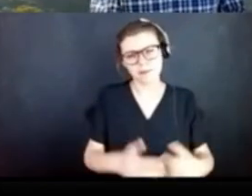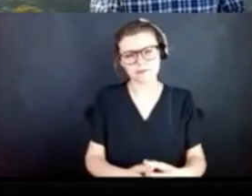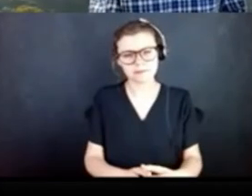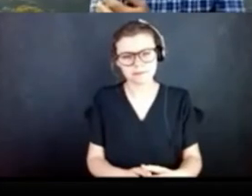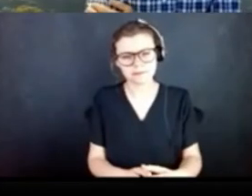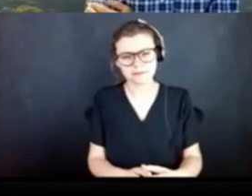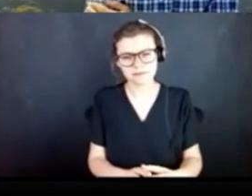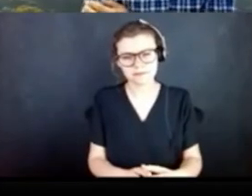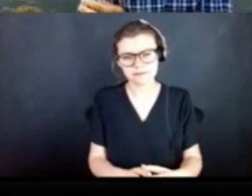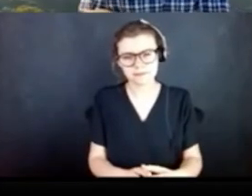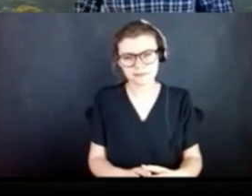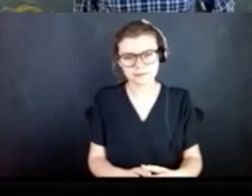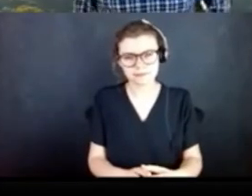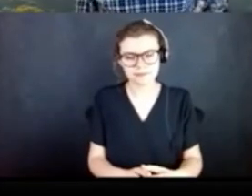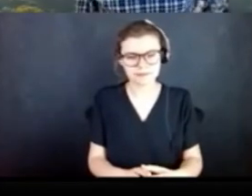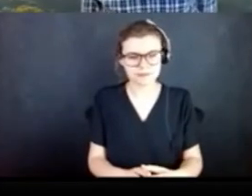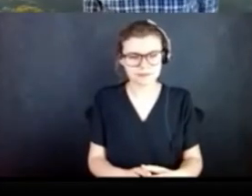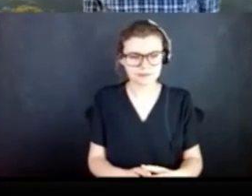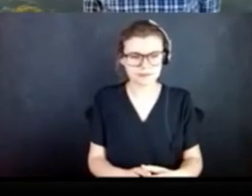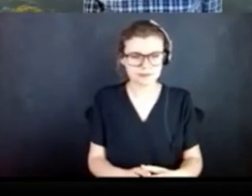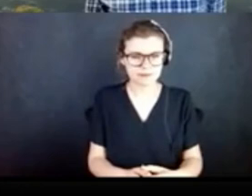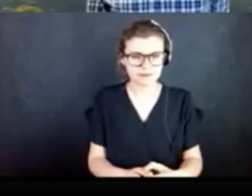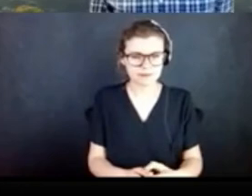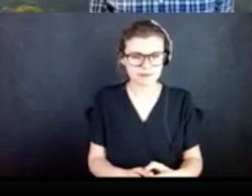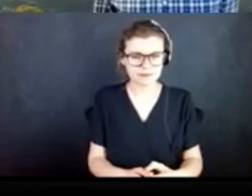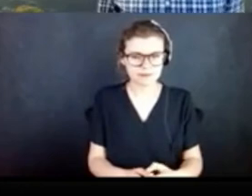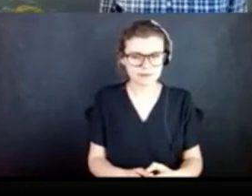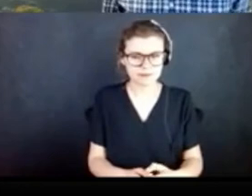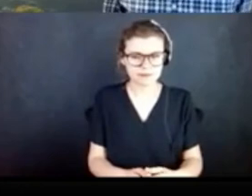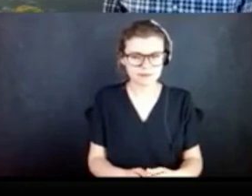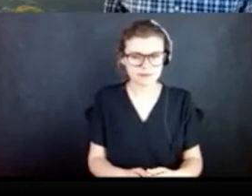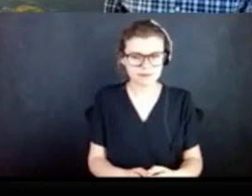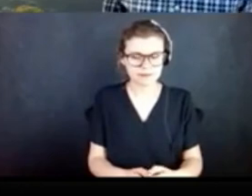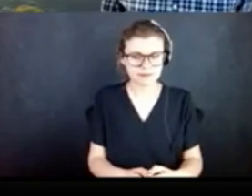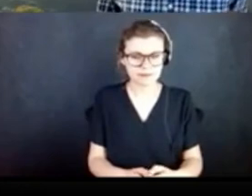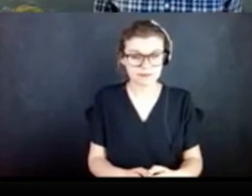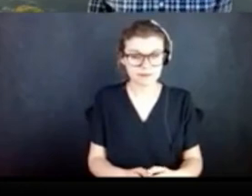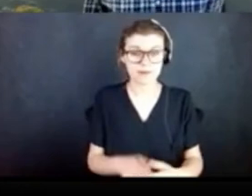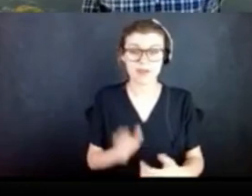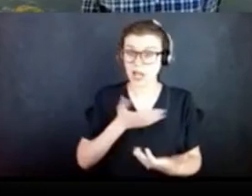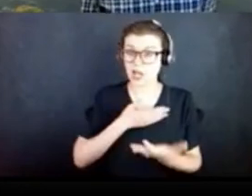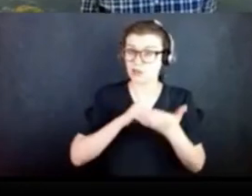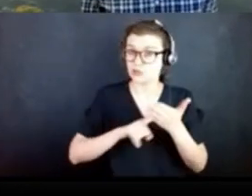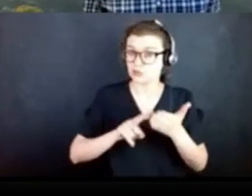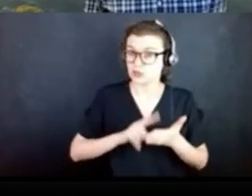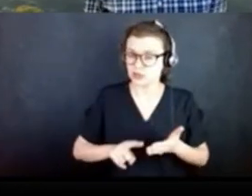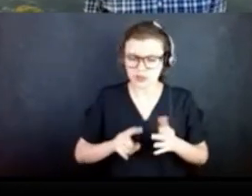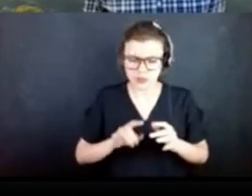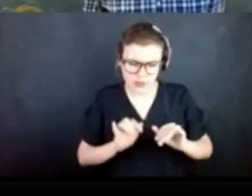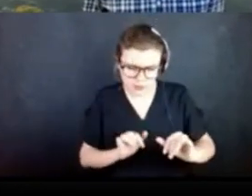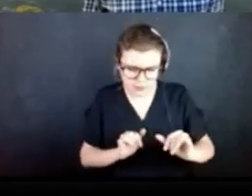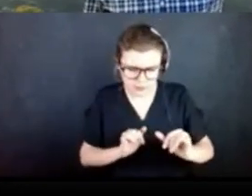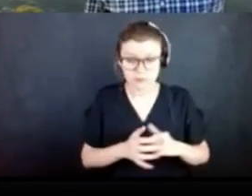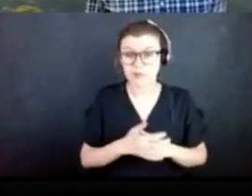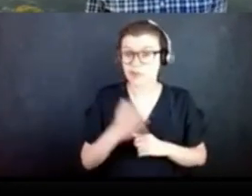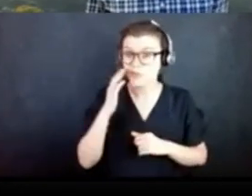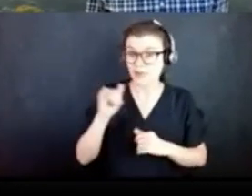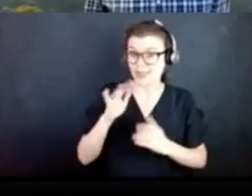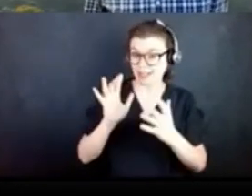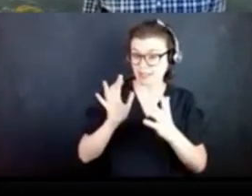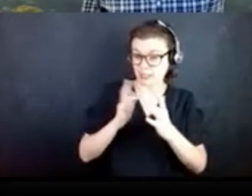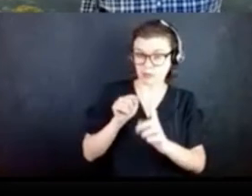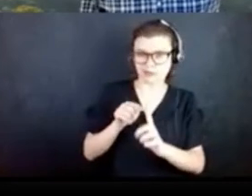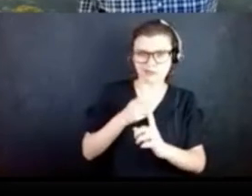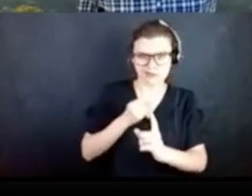Okay, we'll proceed. In our research, though, despite networks possibly having a place in